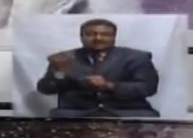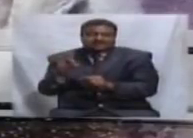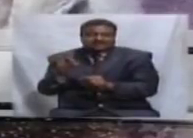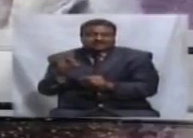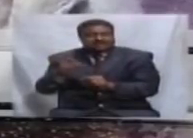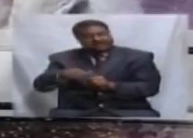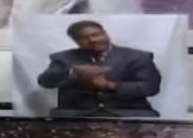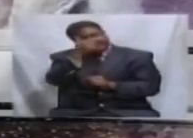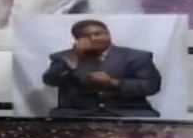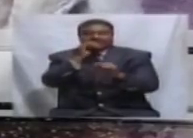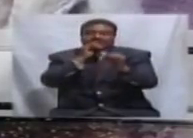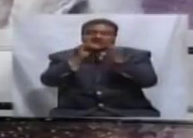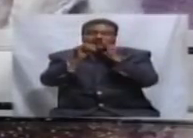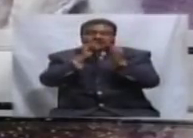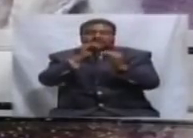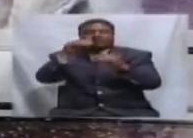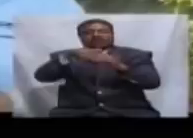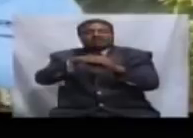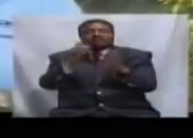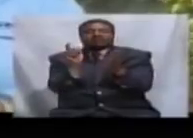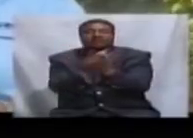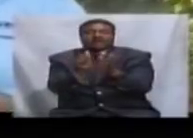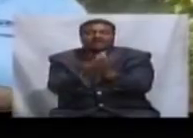in an interview in Lusaka today.